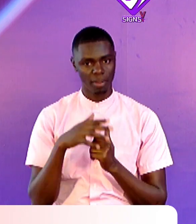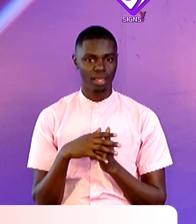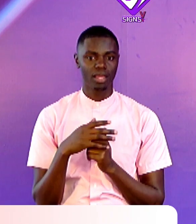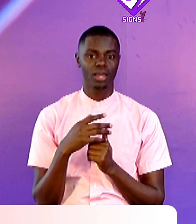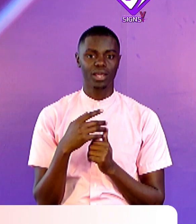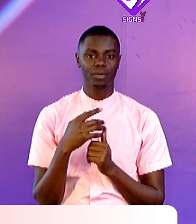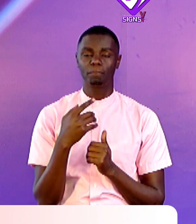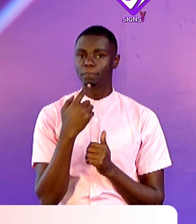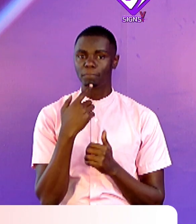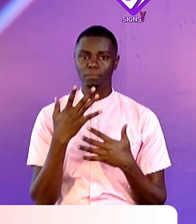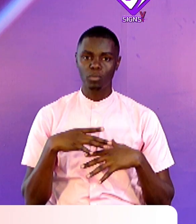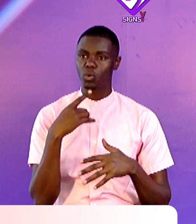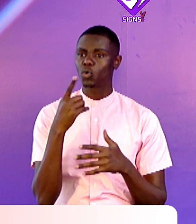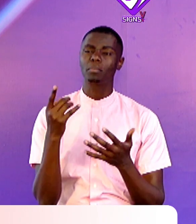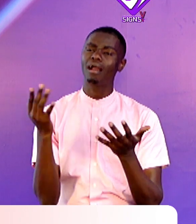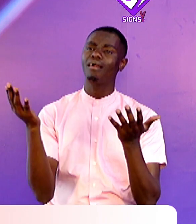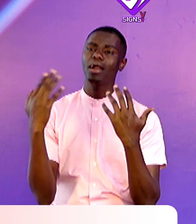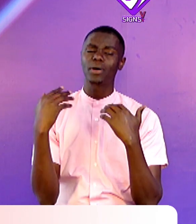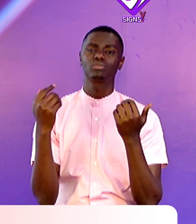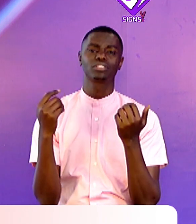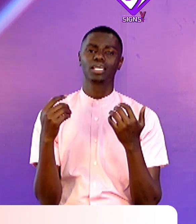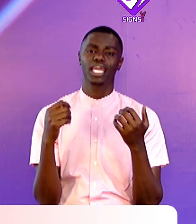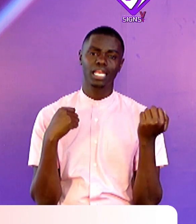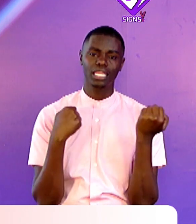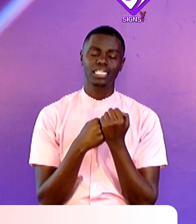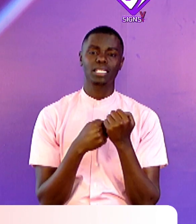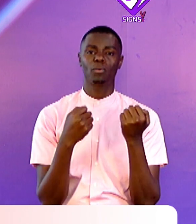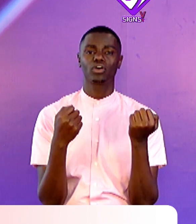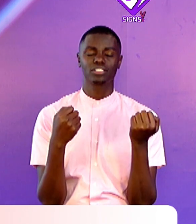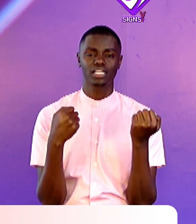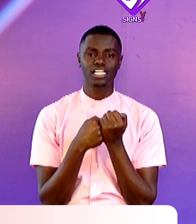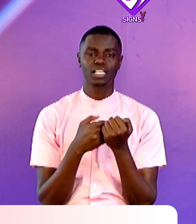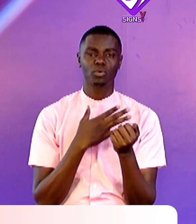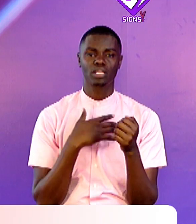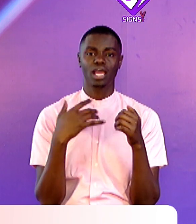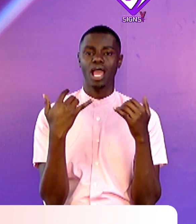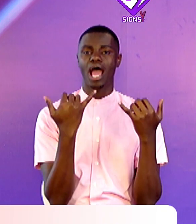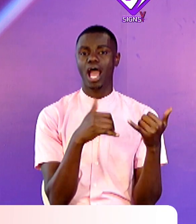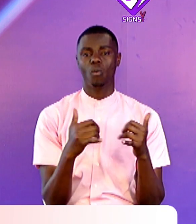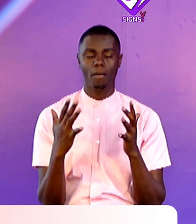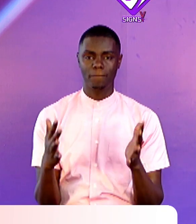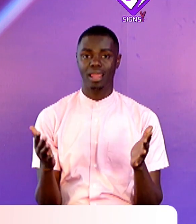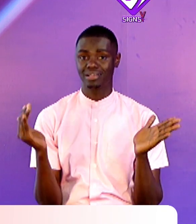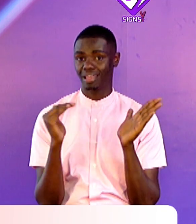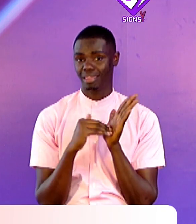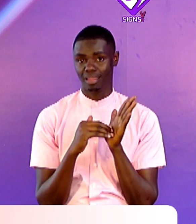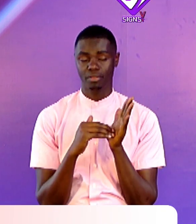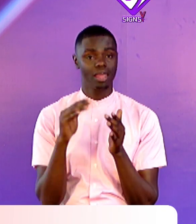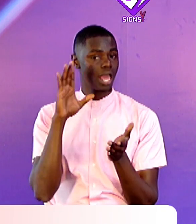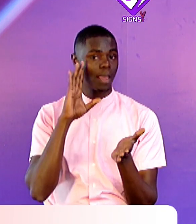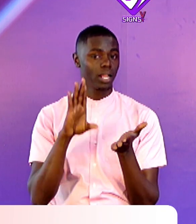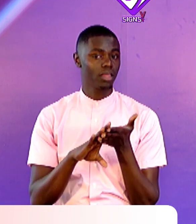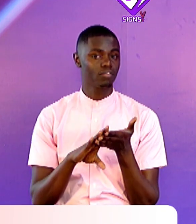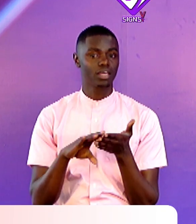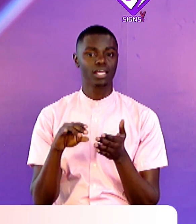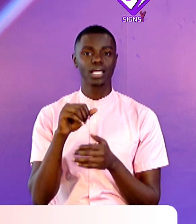let us come and support our people. So we responded to the call of the president. Yes. And again, now, I want to believe that there was